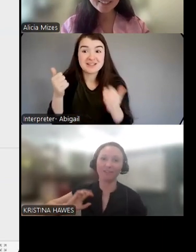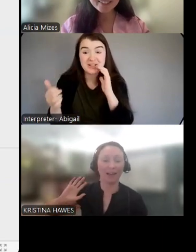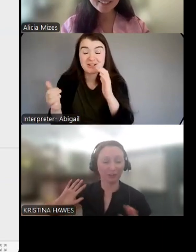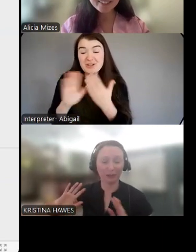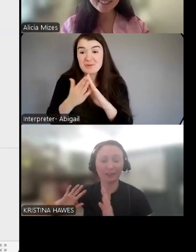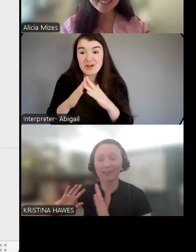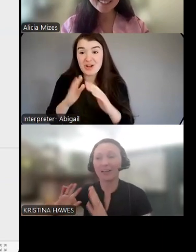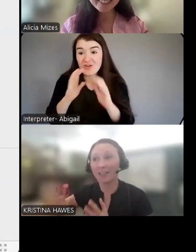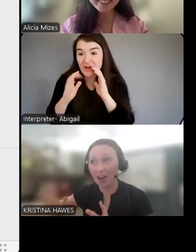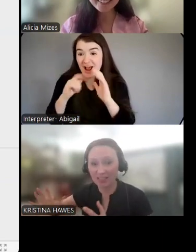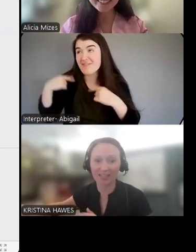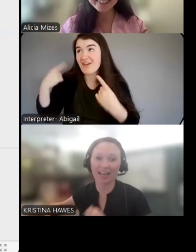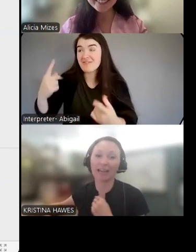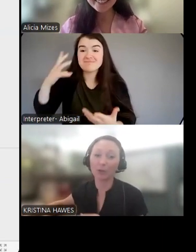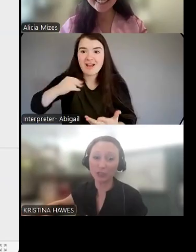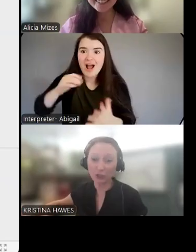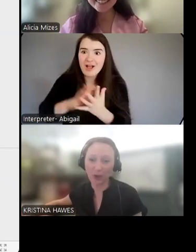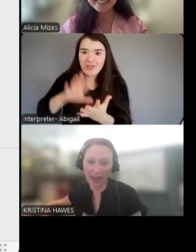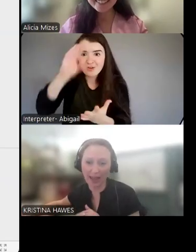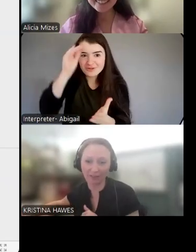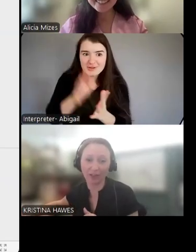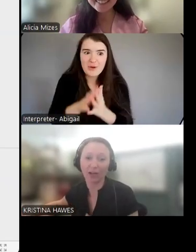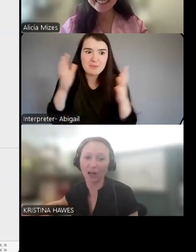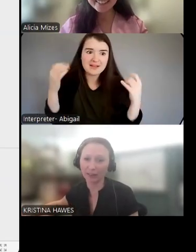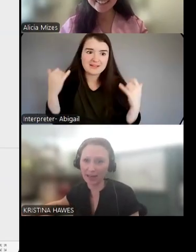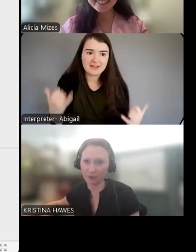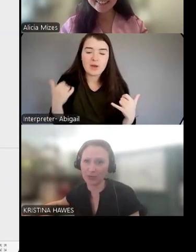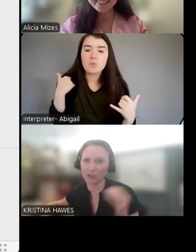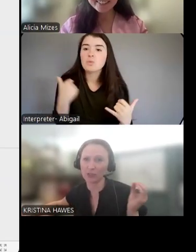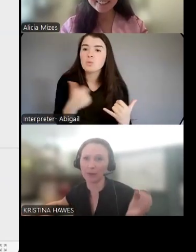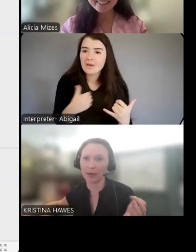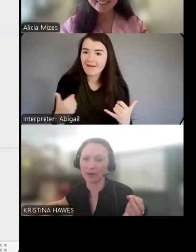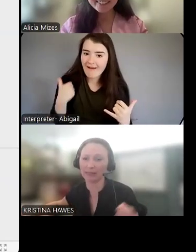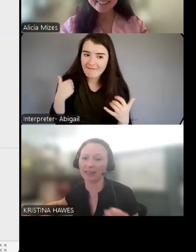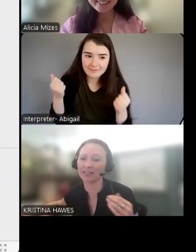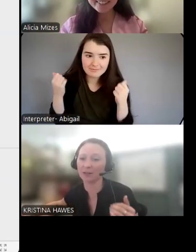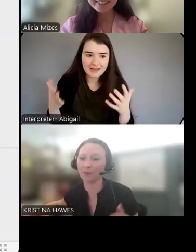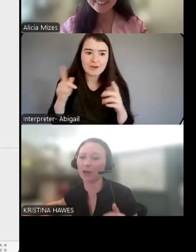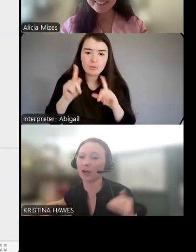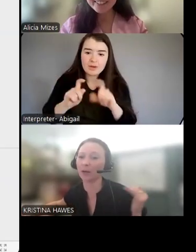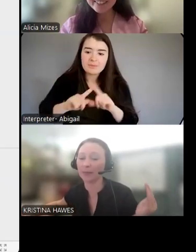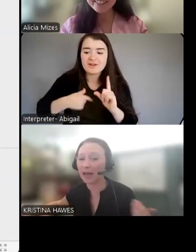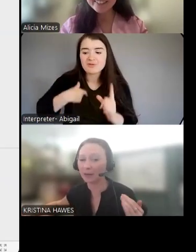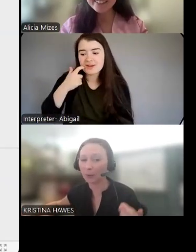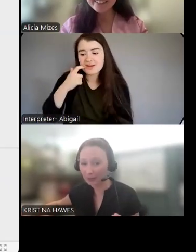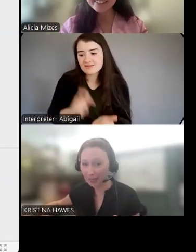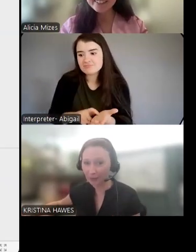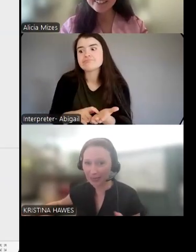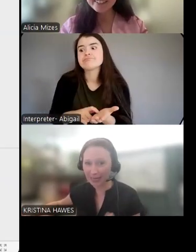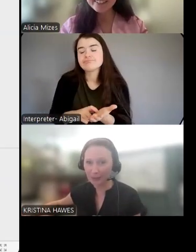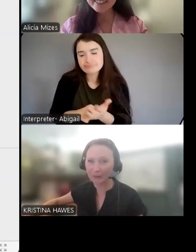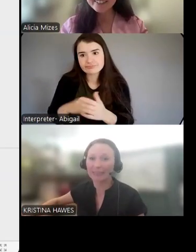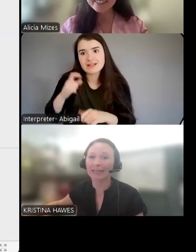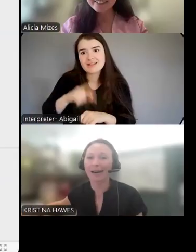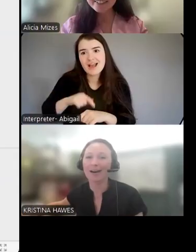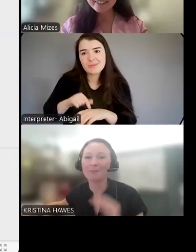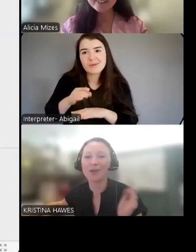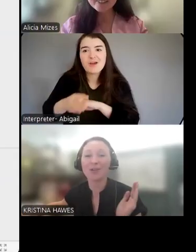part of. I've learned a ton today, and we do have a lot of questions, but I recognize that we are beyond 1 o'clock right